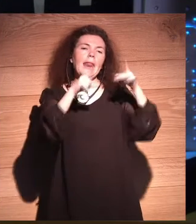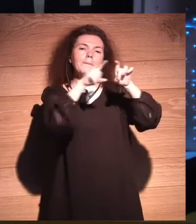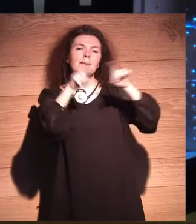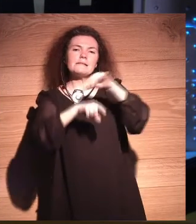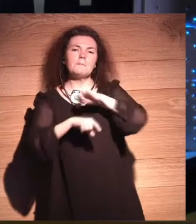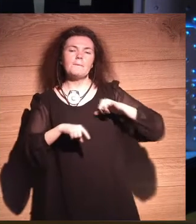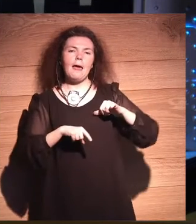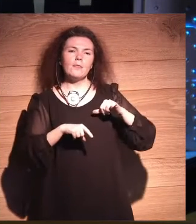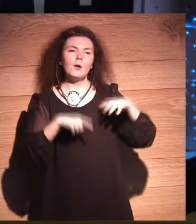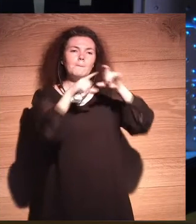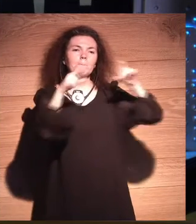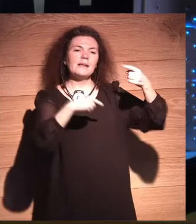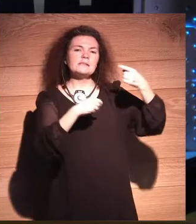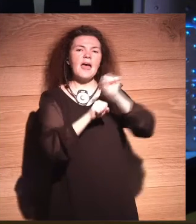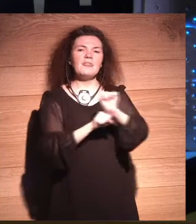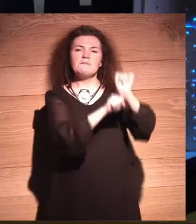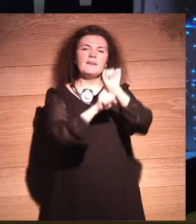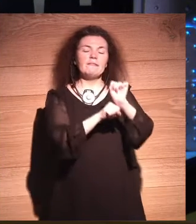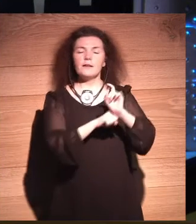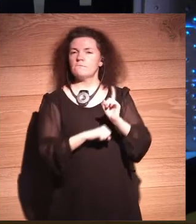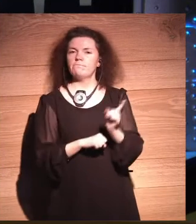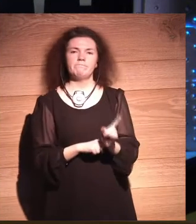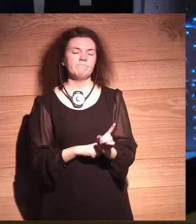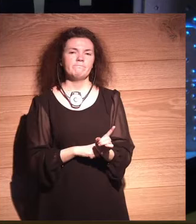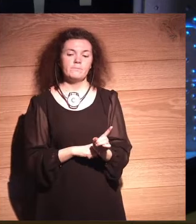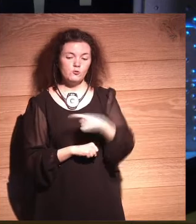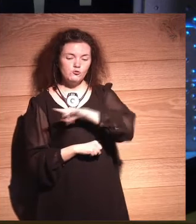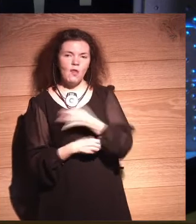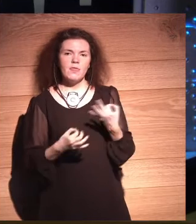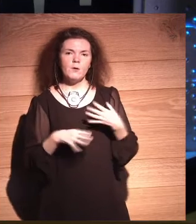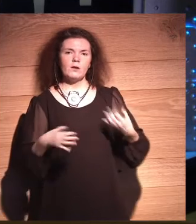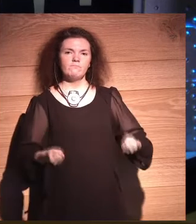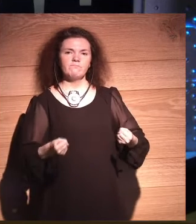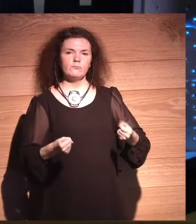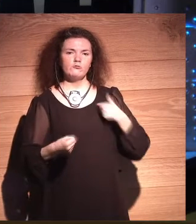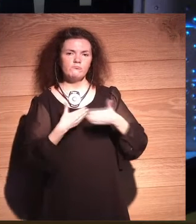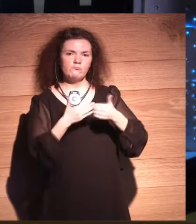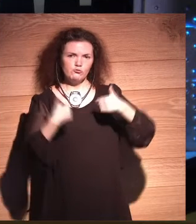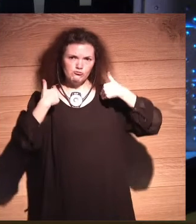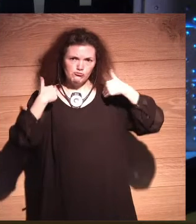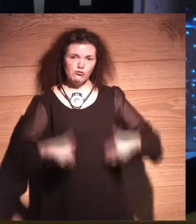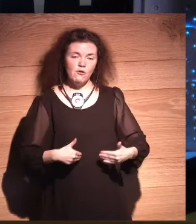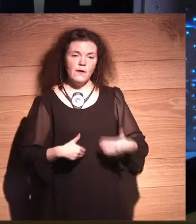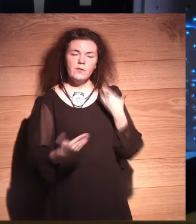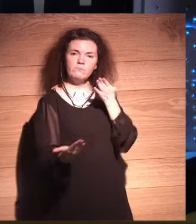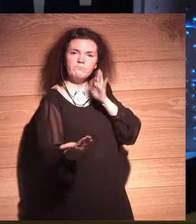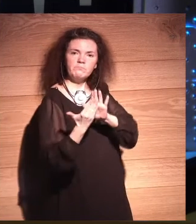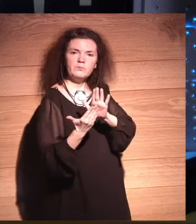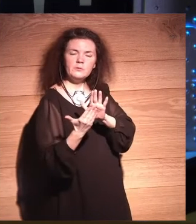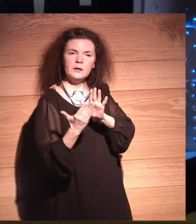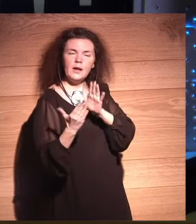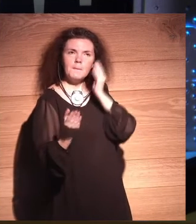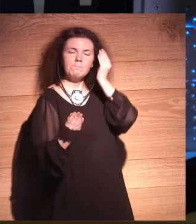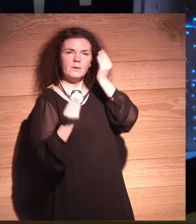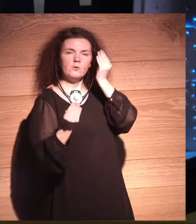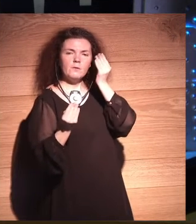us, but to really take the question by the horns, and that's what I hope we're here to discuss, are the ways in which we can do better